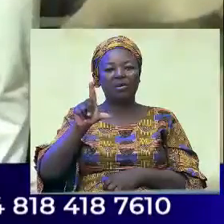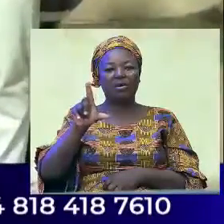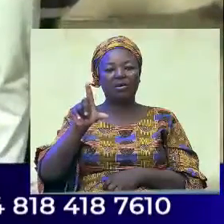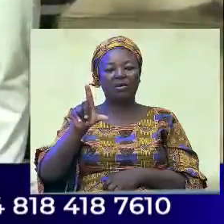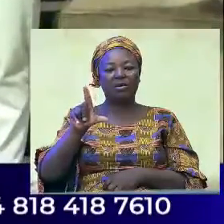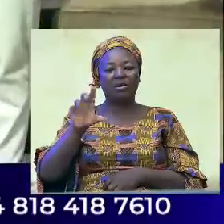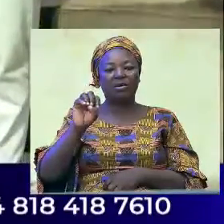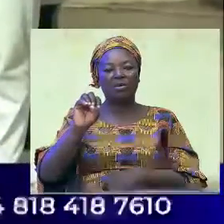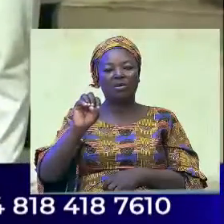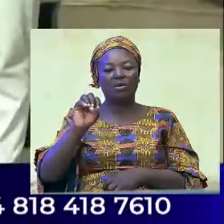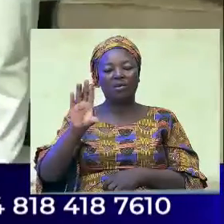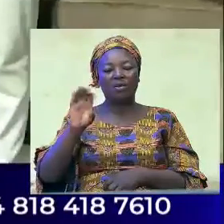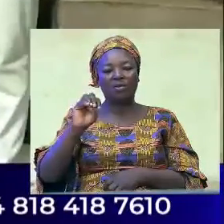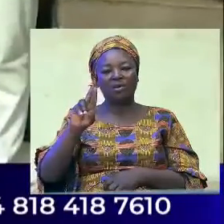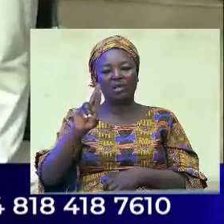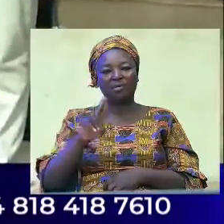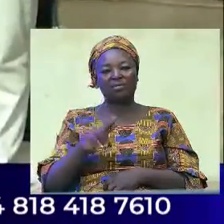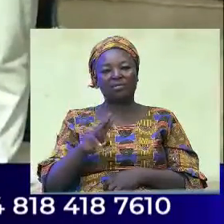of God prayed,